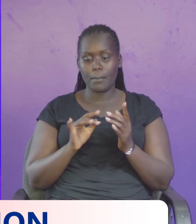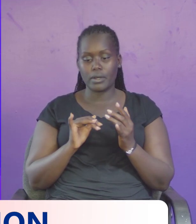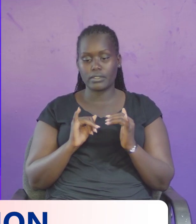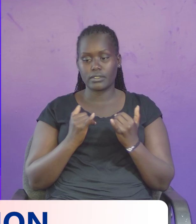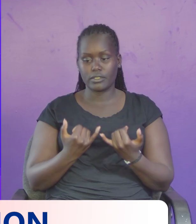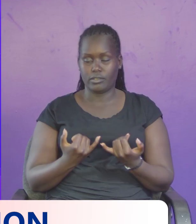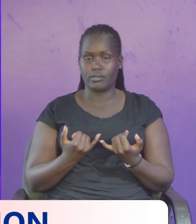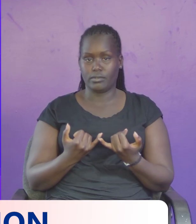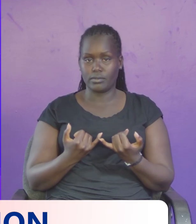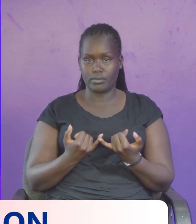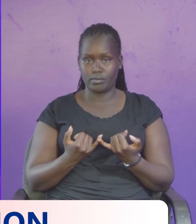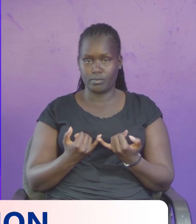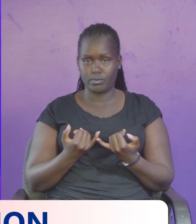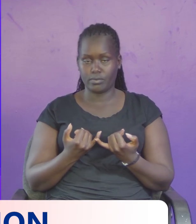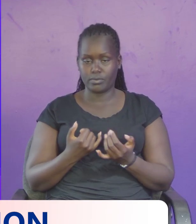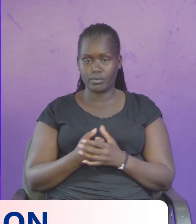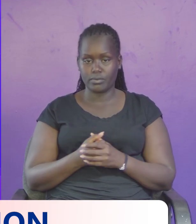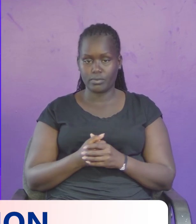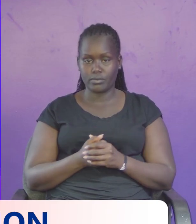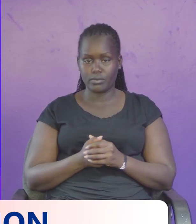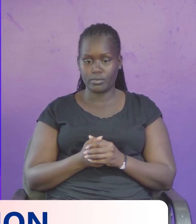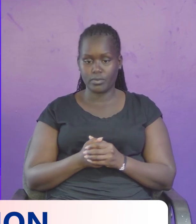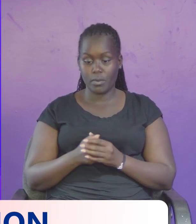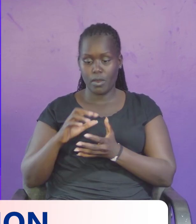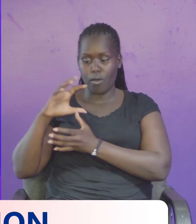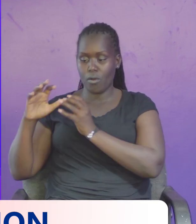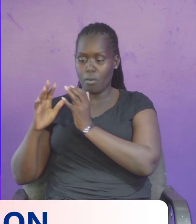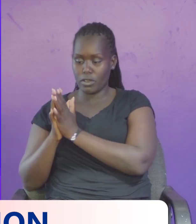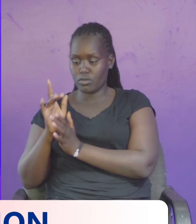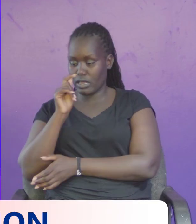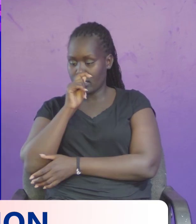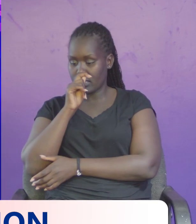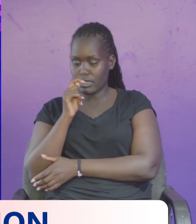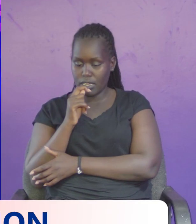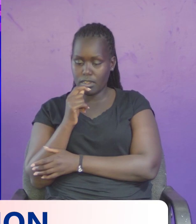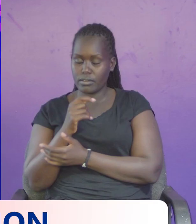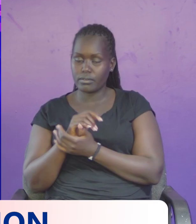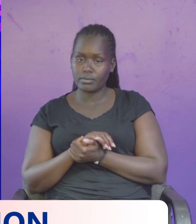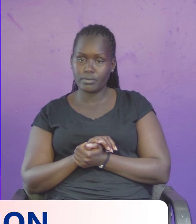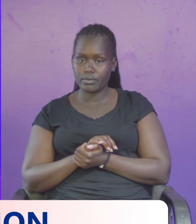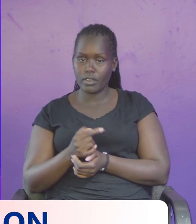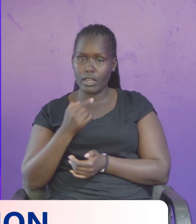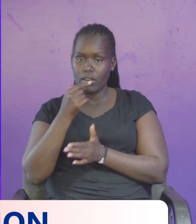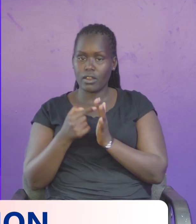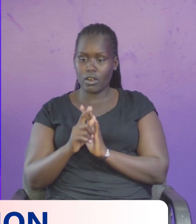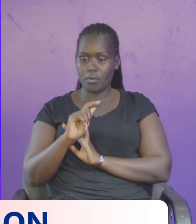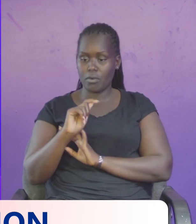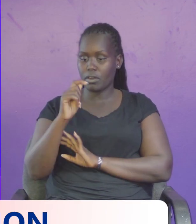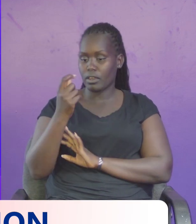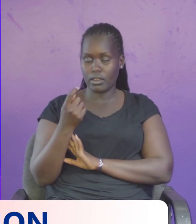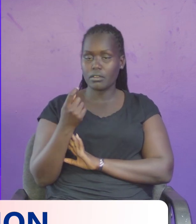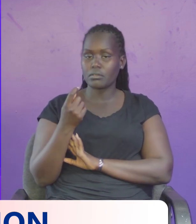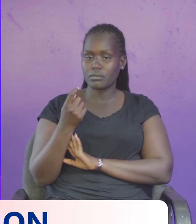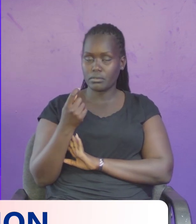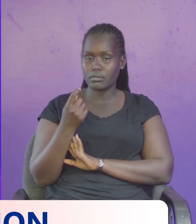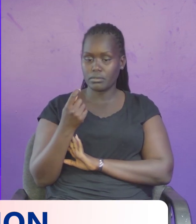confrontational, very aggressive. You mix with Tanzania. It doesn't matter. They will tell you, Kenya,